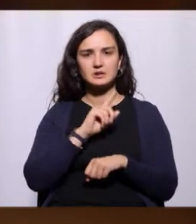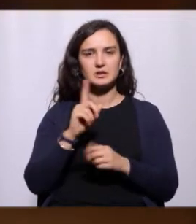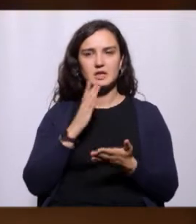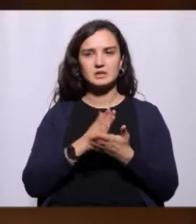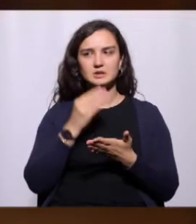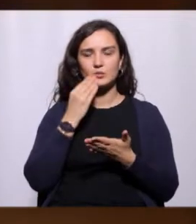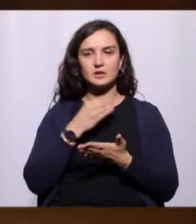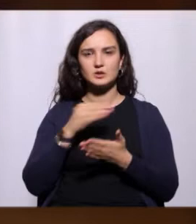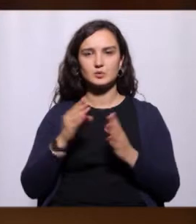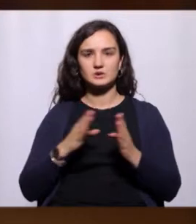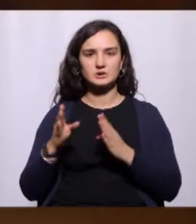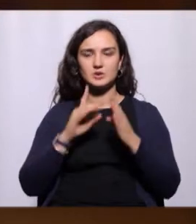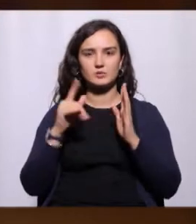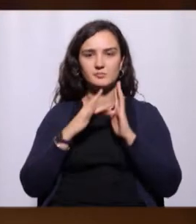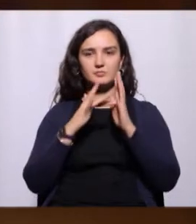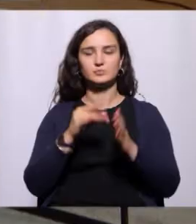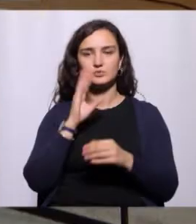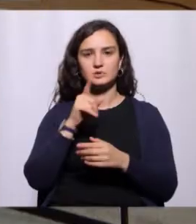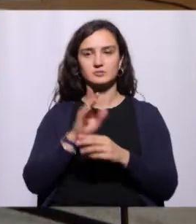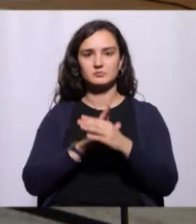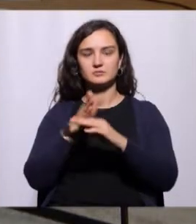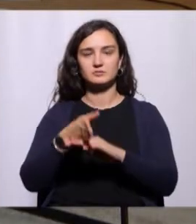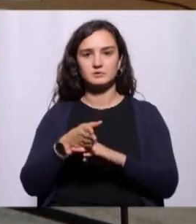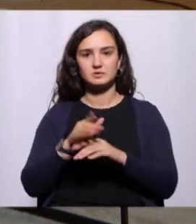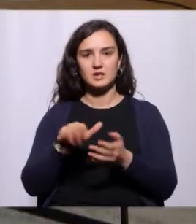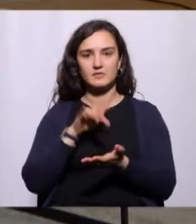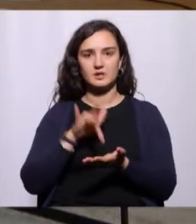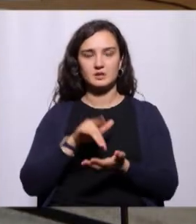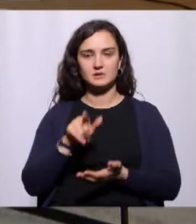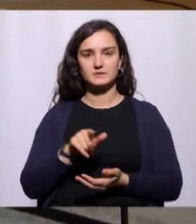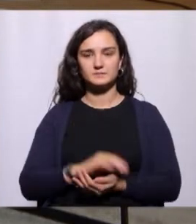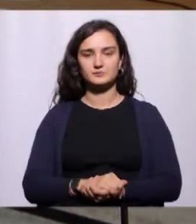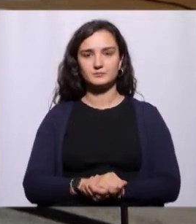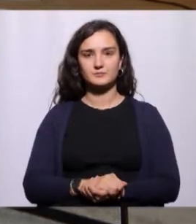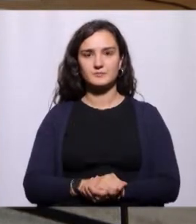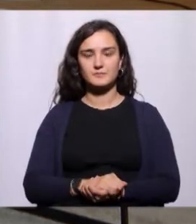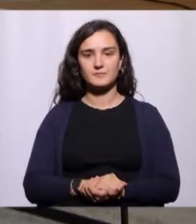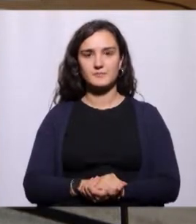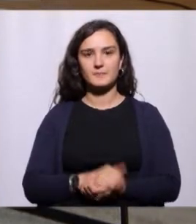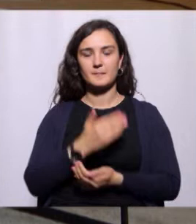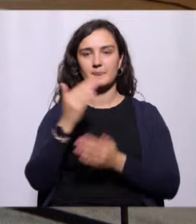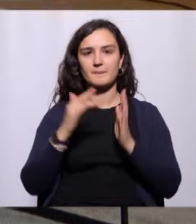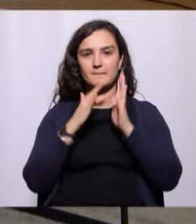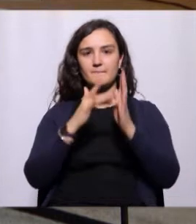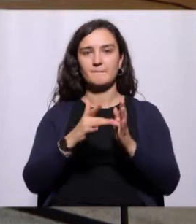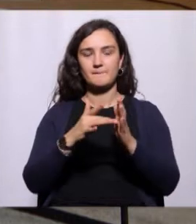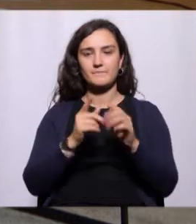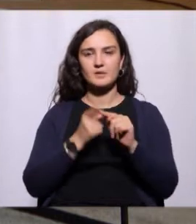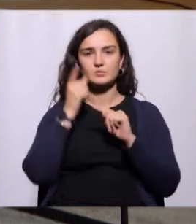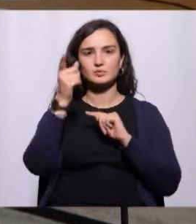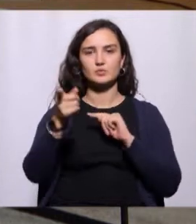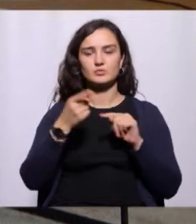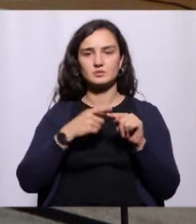is the best way to travel when you are visiting a country? Well, Miss Sophie, if you are traveling a long